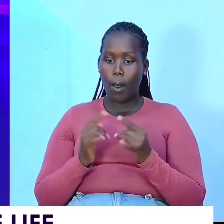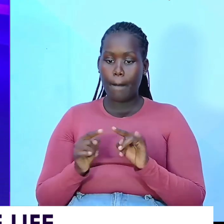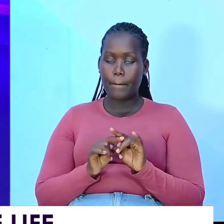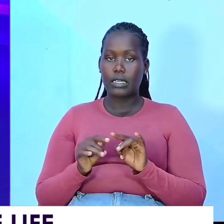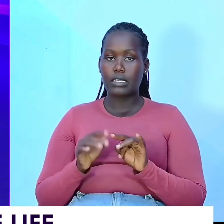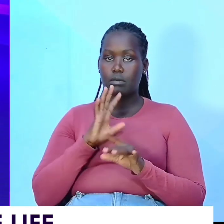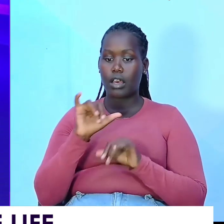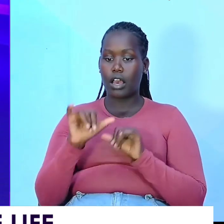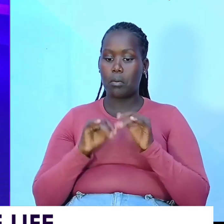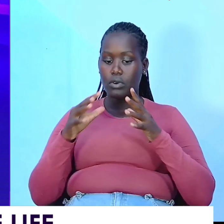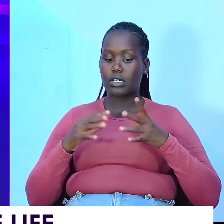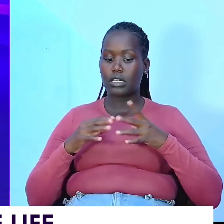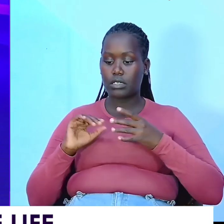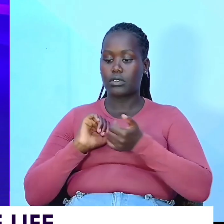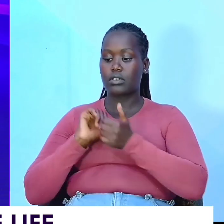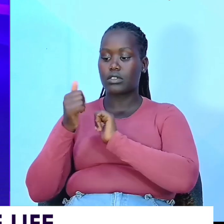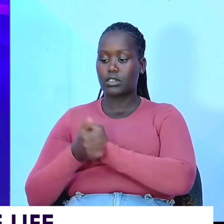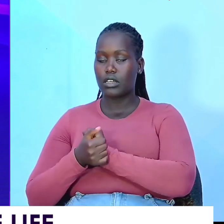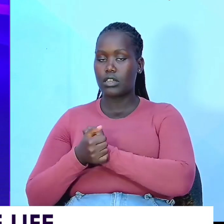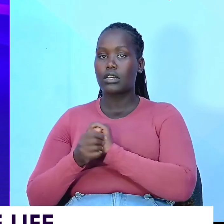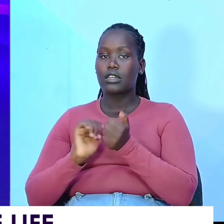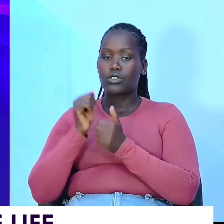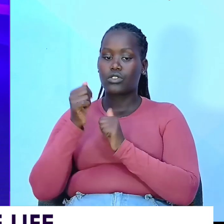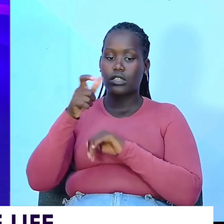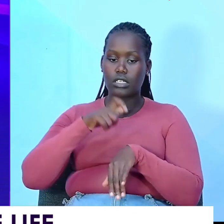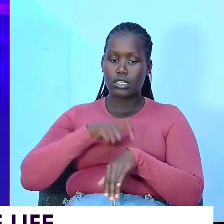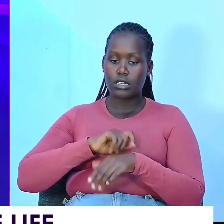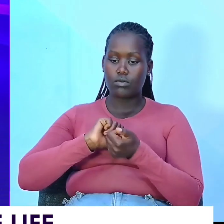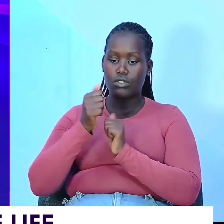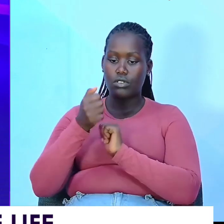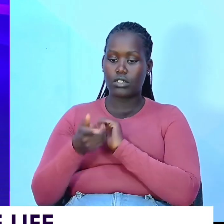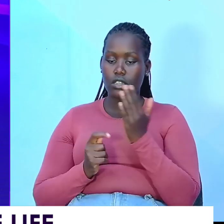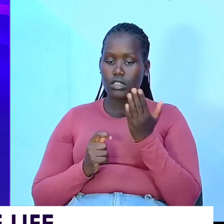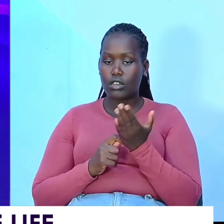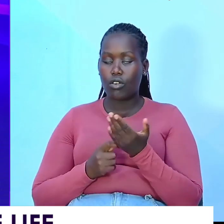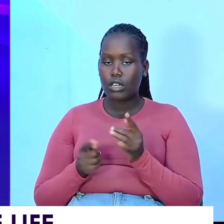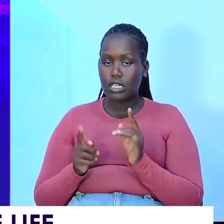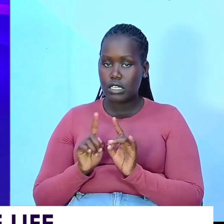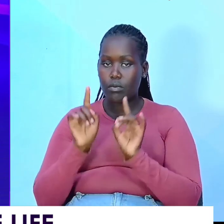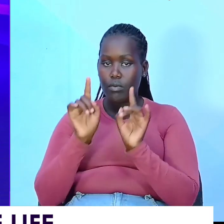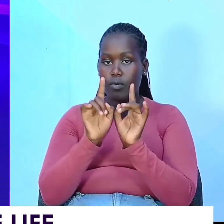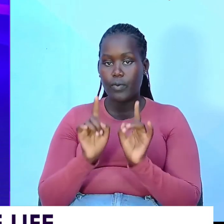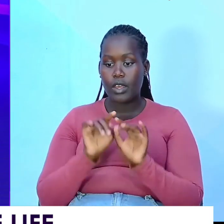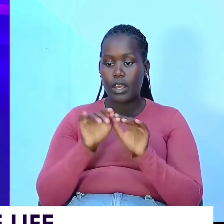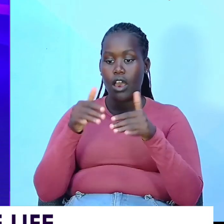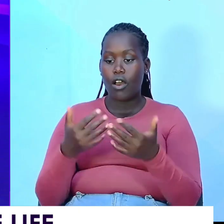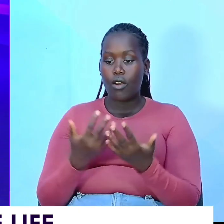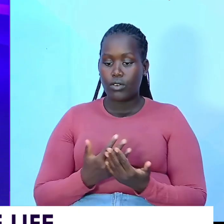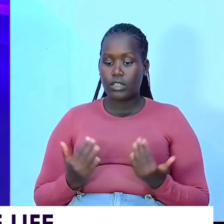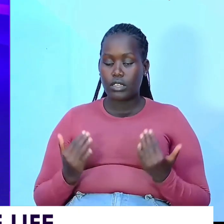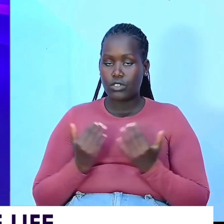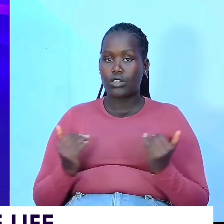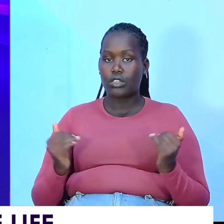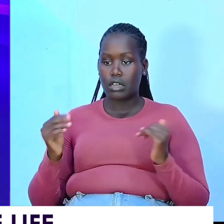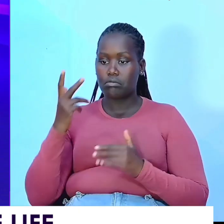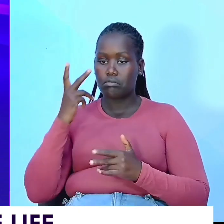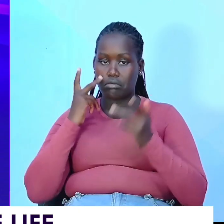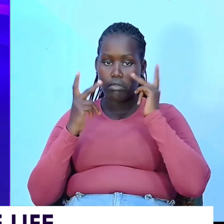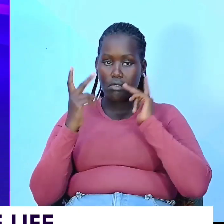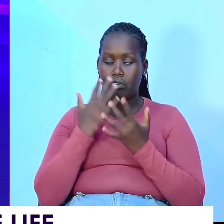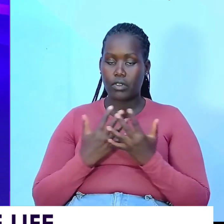change. There's change in technology, change in times, and even the way these children view things is